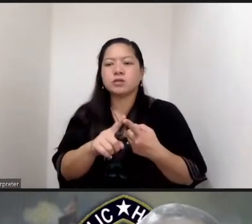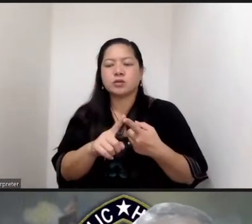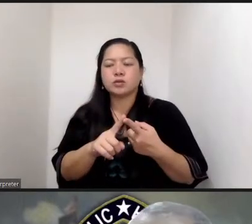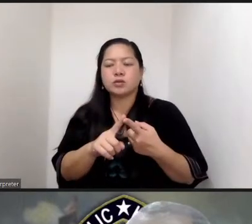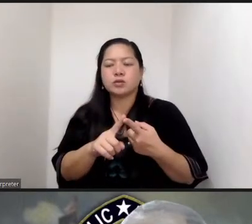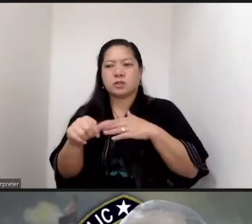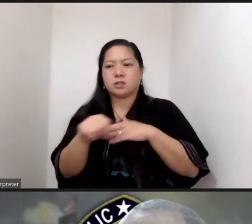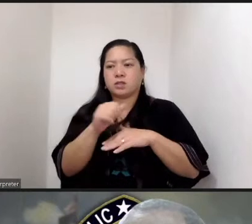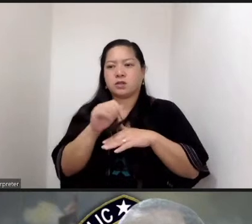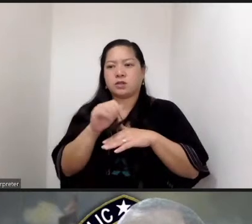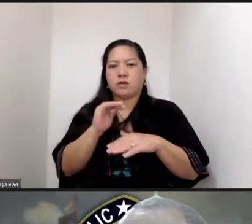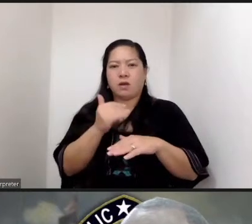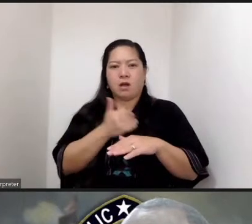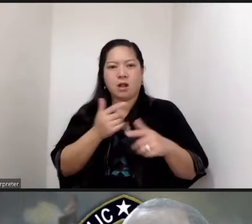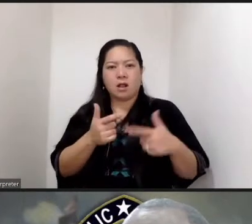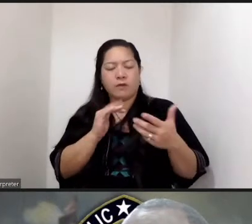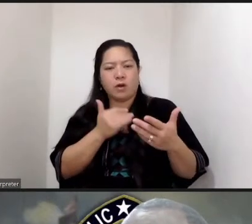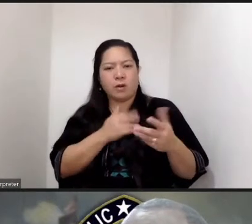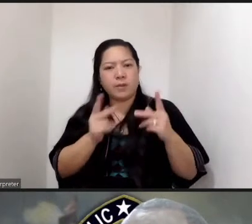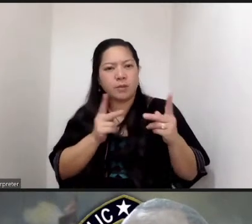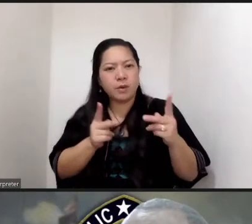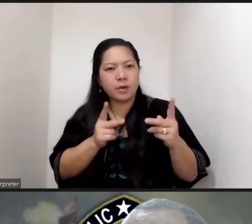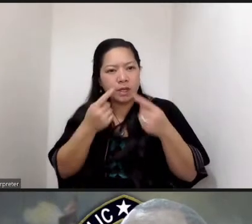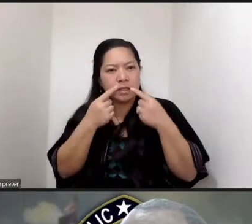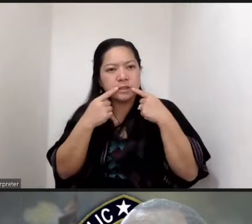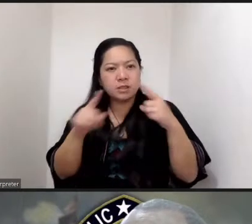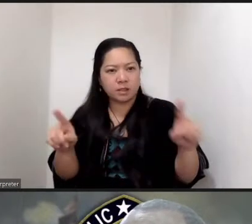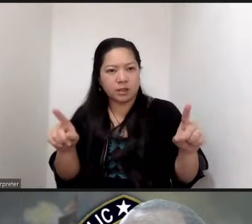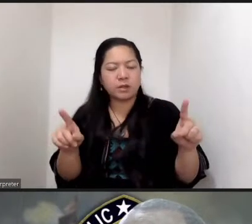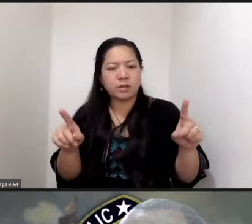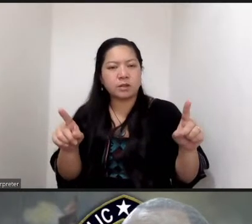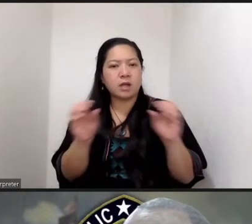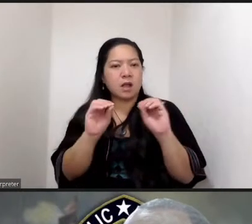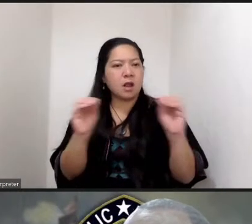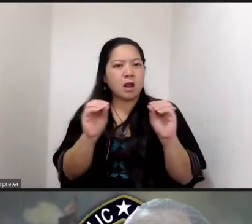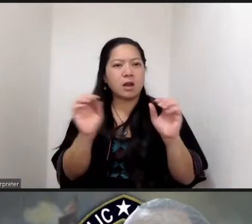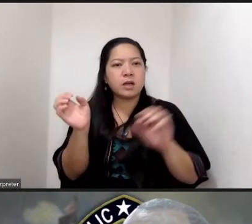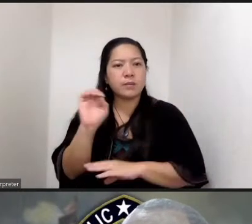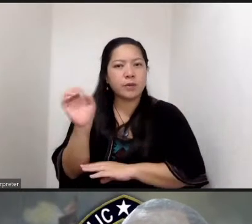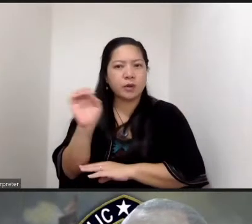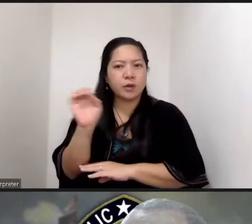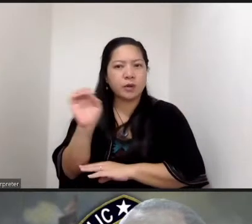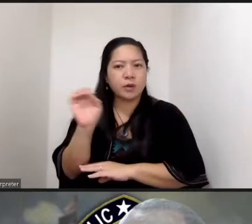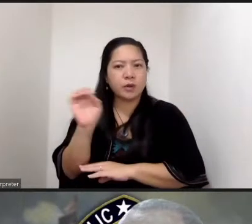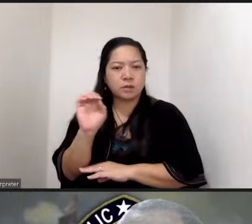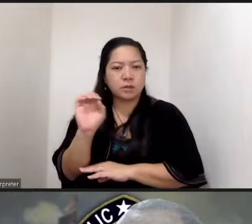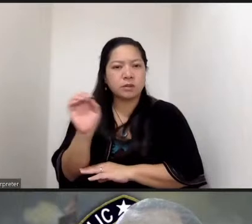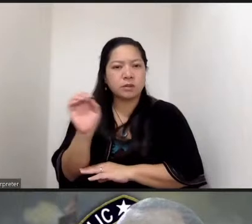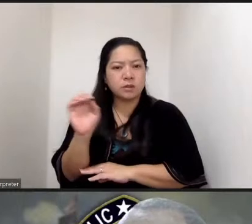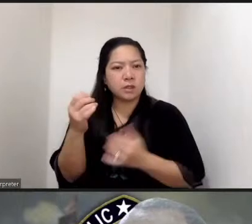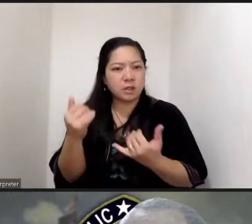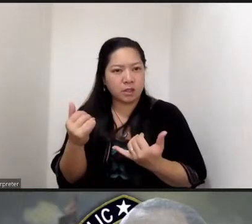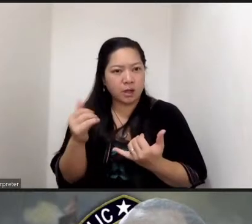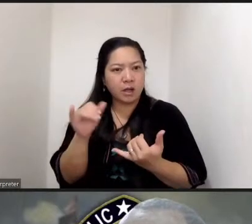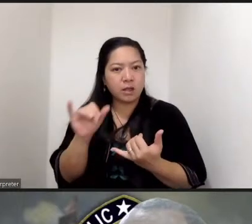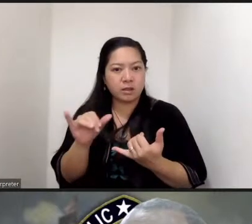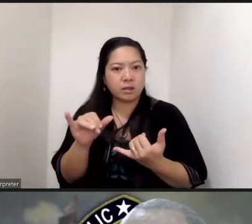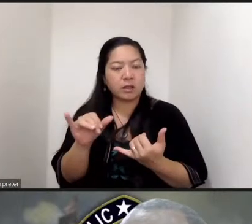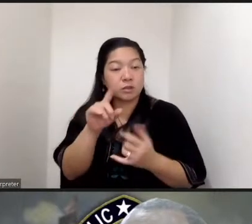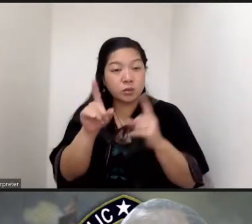lives of our people by declaring non-emergency abruptly? That's my